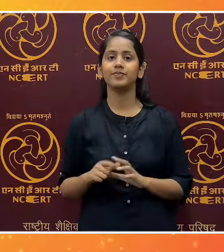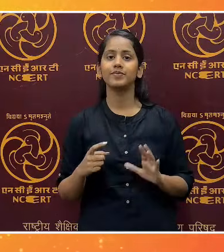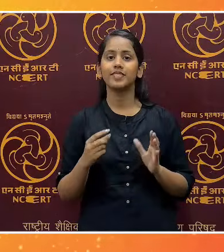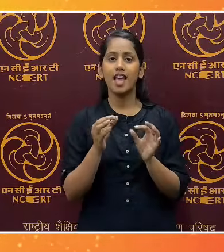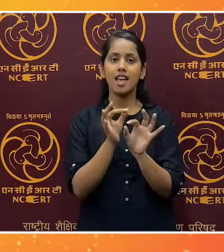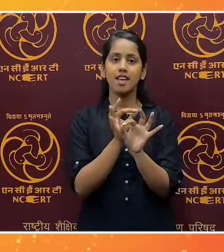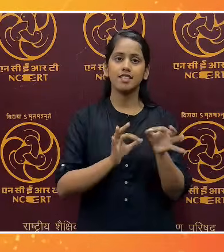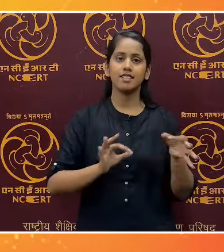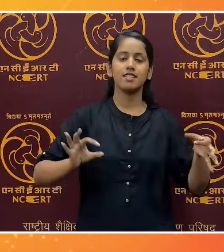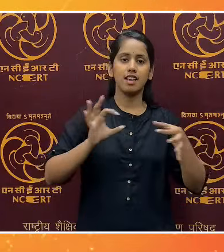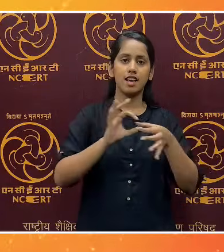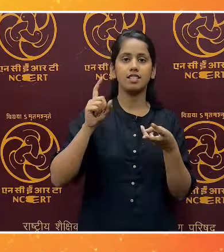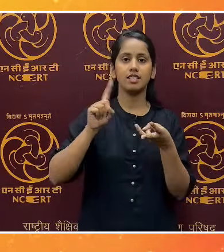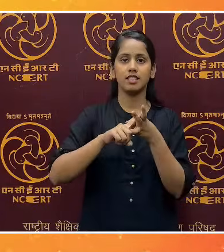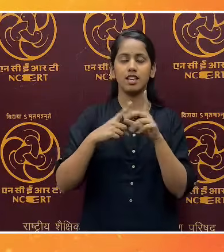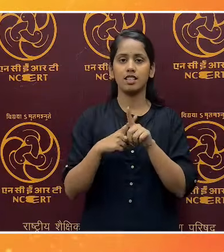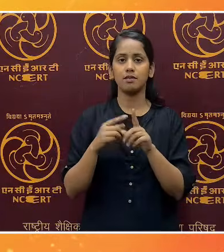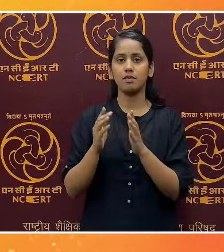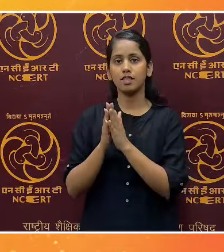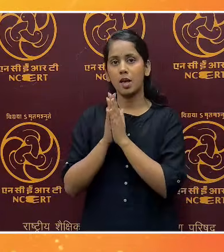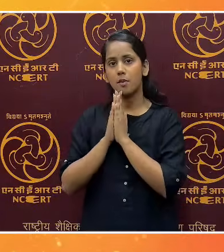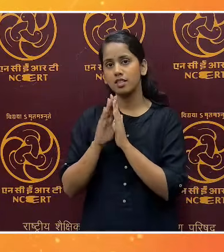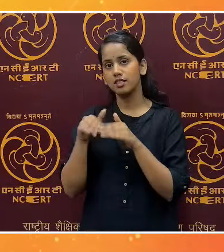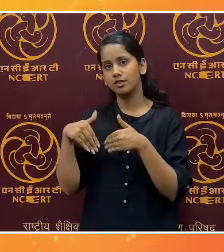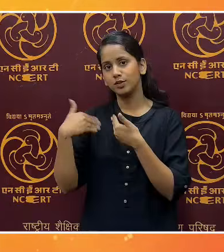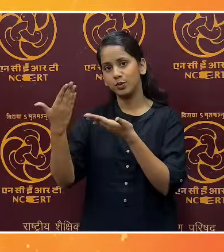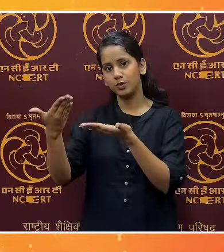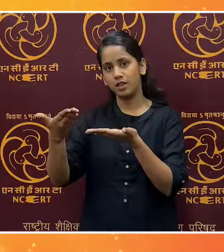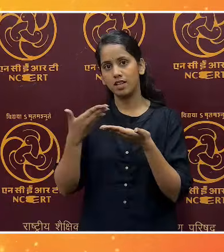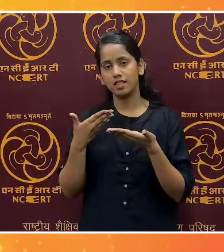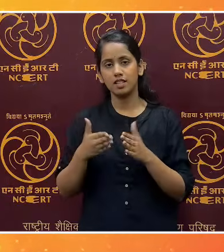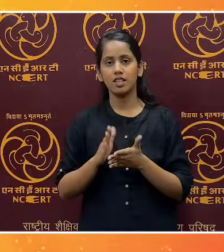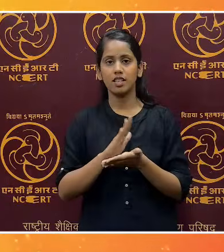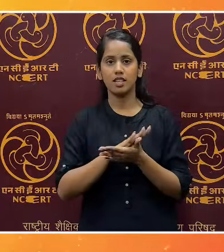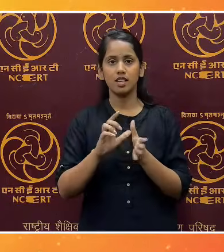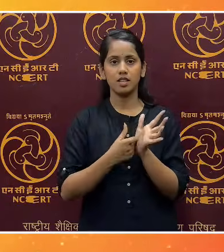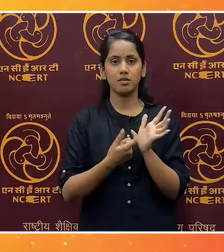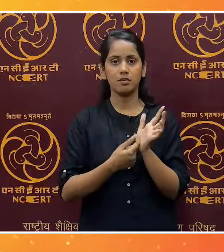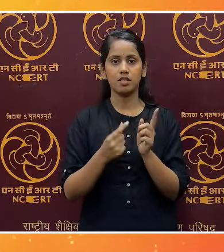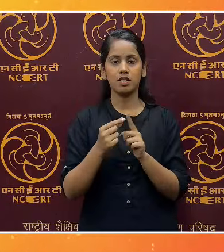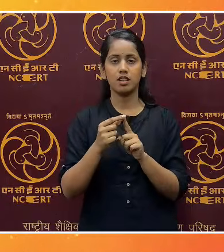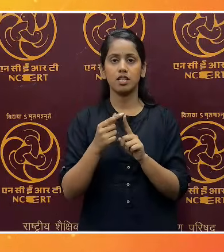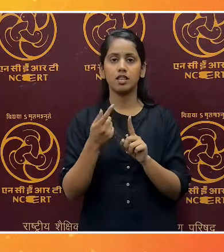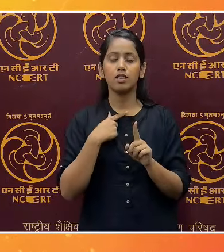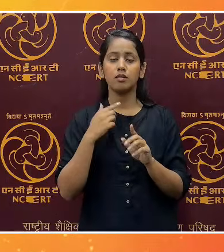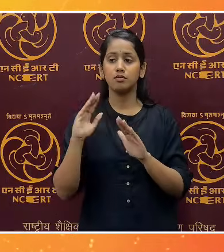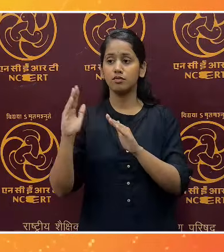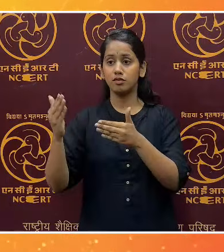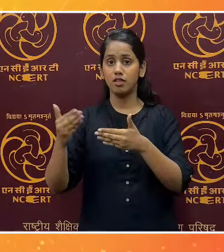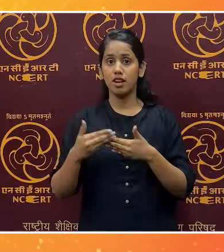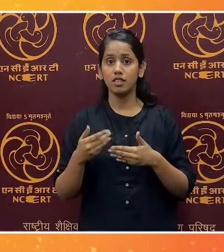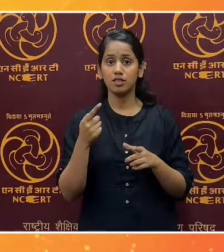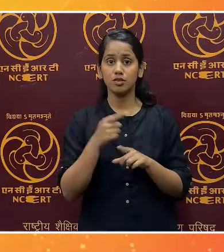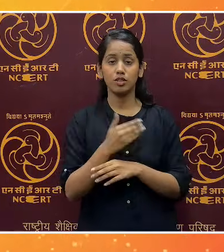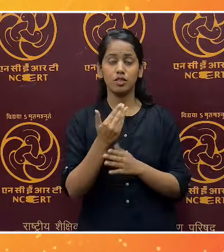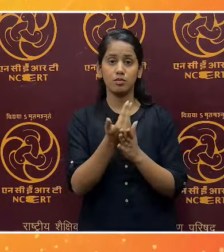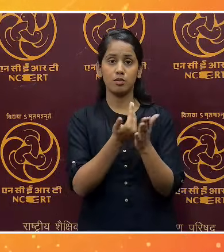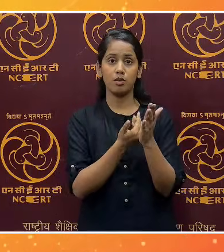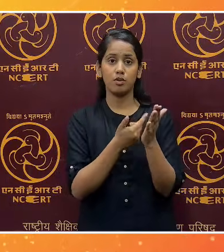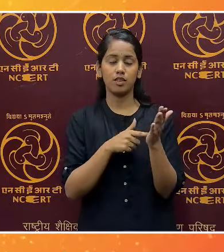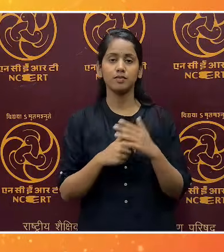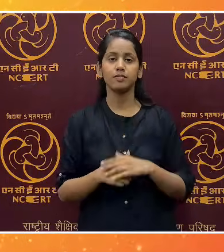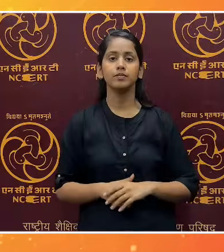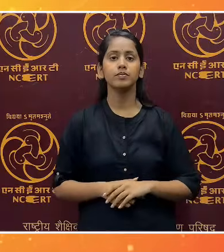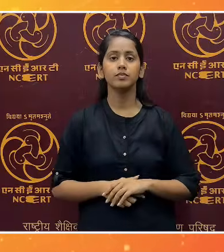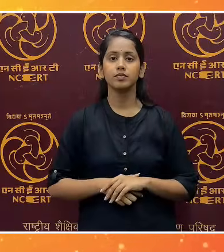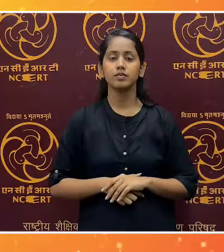CIET-NCERT from the MPD department. Ma'am, namaskar and very warm welcome to you. Namaskar Harpreet, thank you so much for inviting me for today's session. Right.